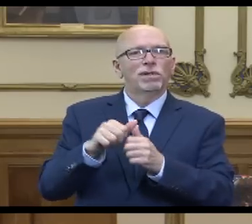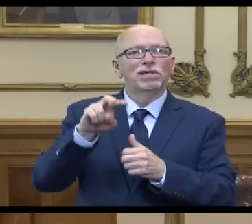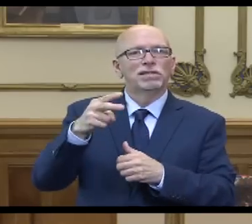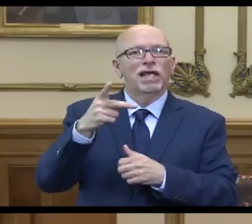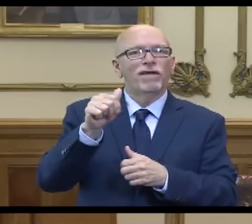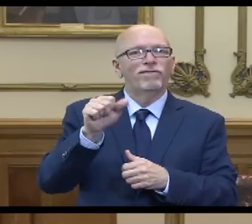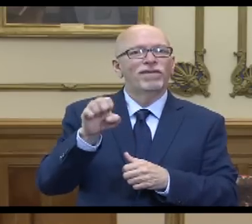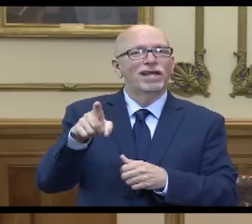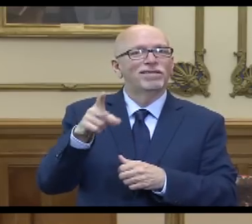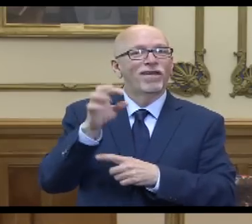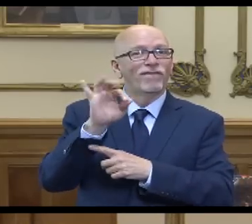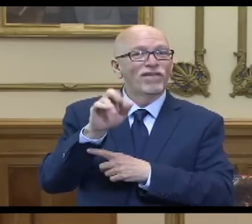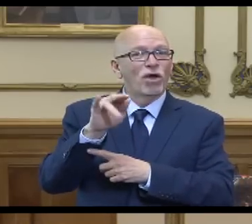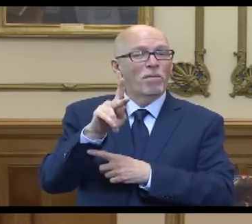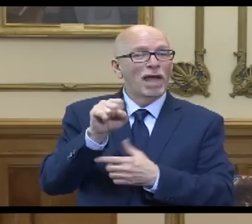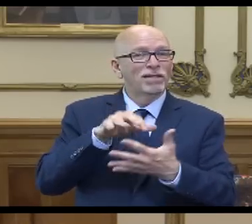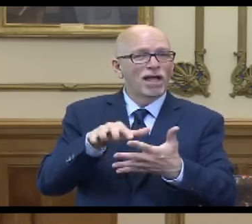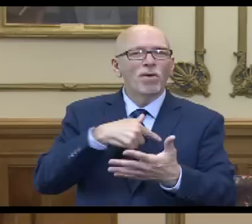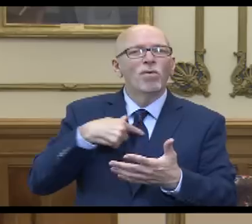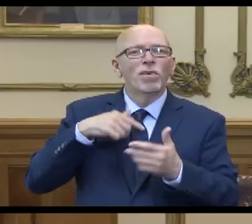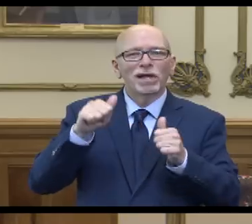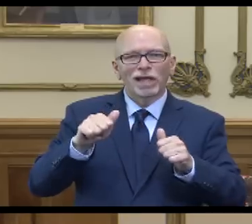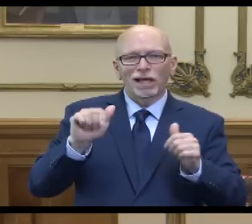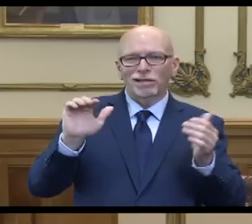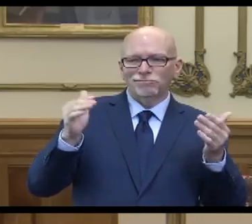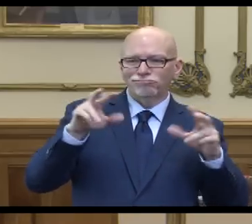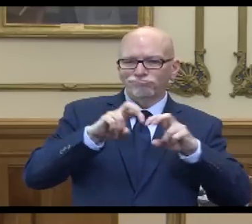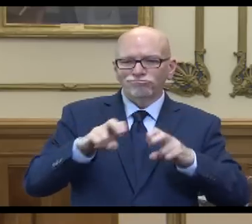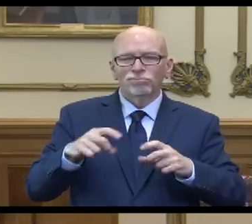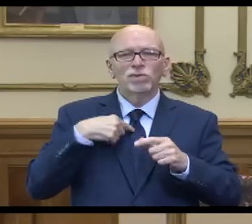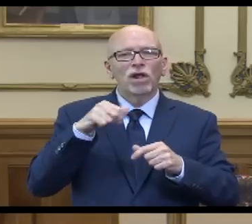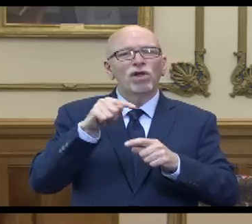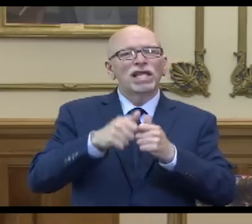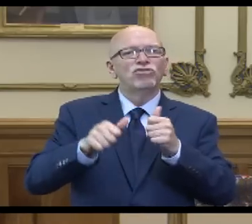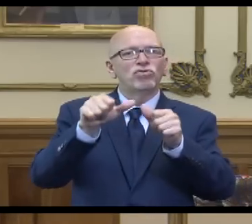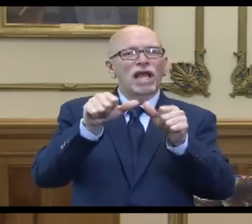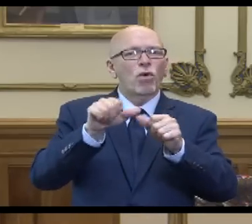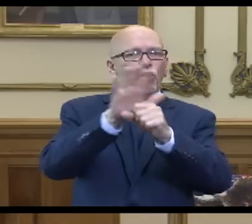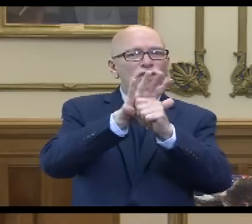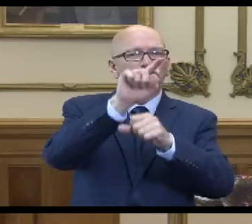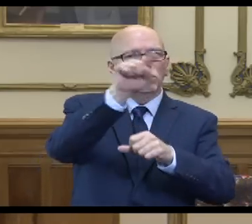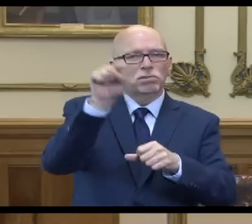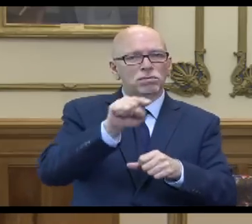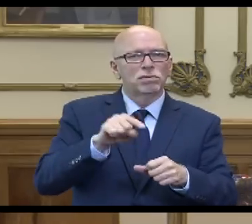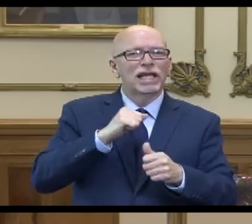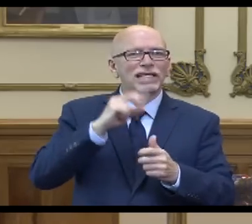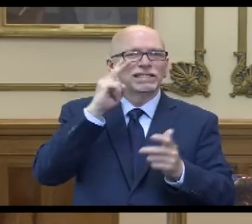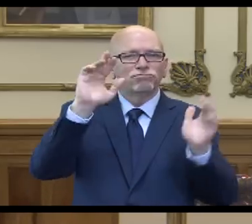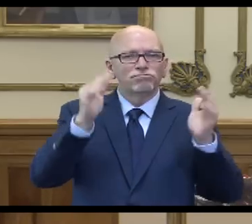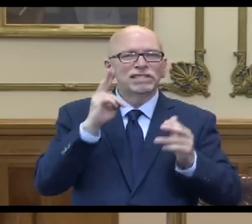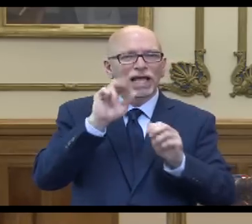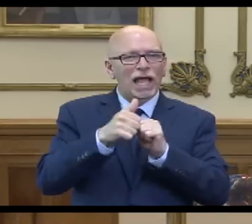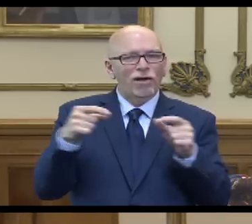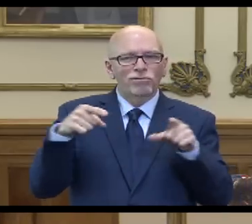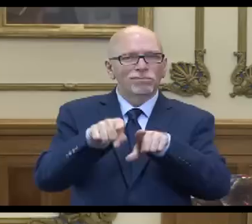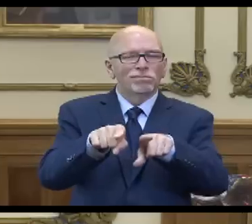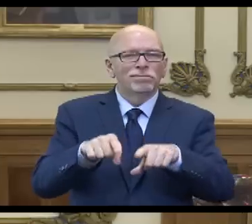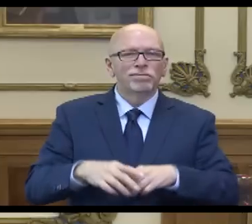of the Fairbanks study. So we'll be able to look a little bit at a regional level as well to see how those two things